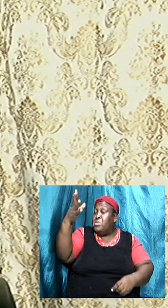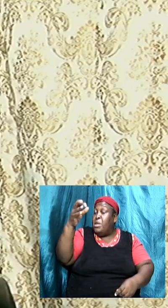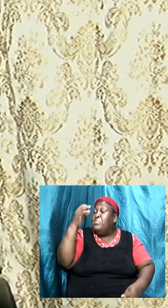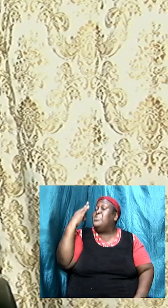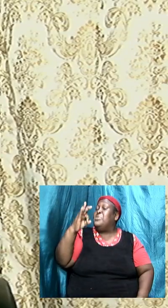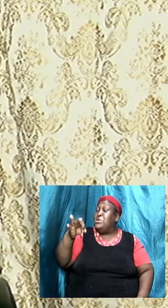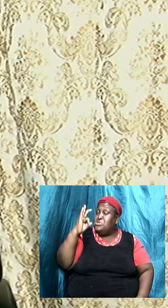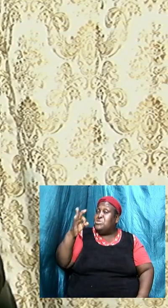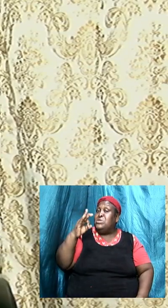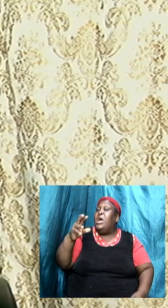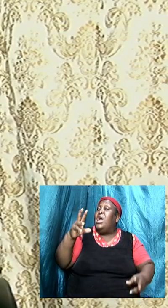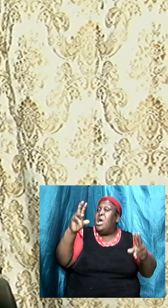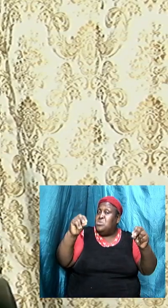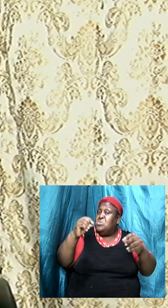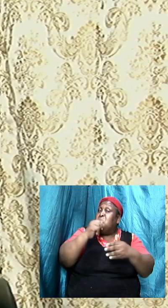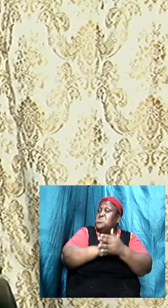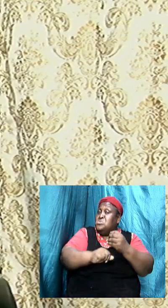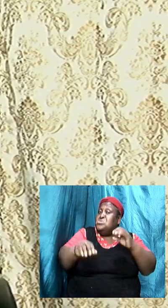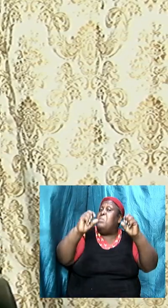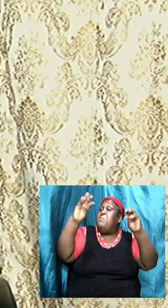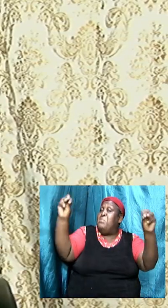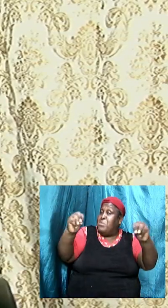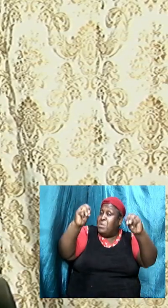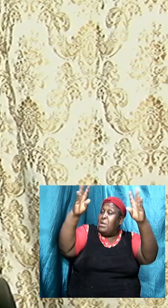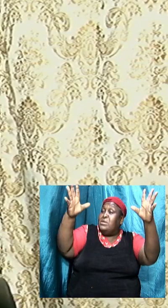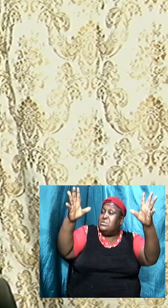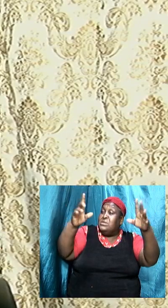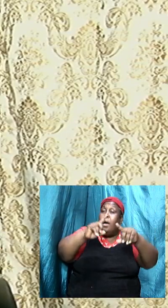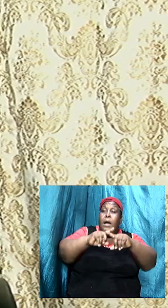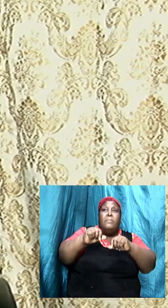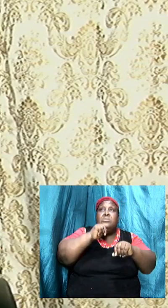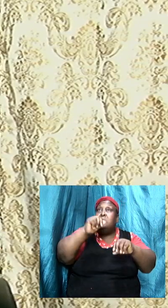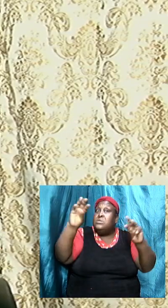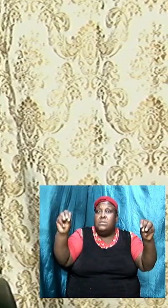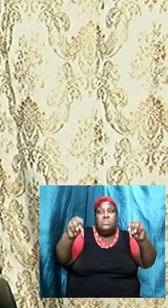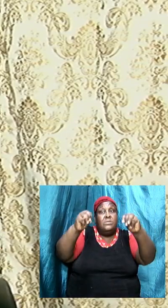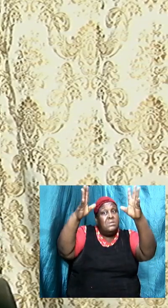and doing something like miracles, but it's not miracle.